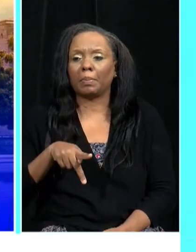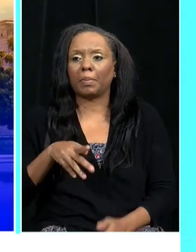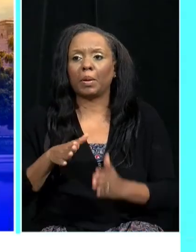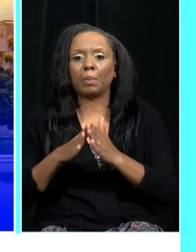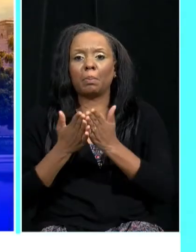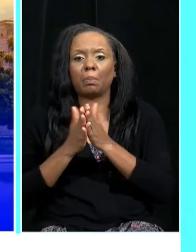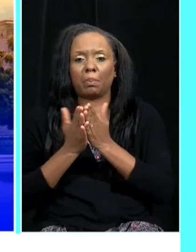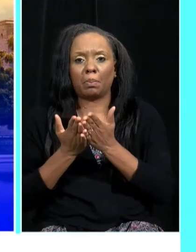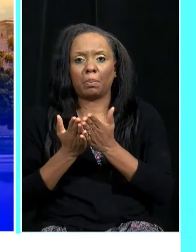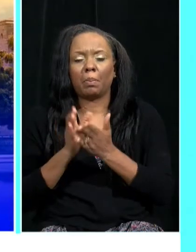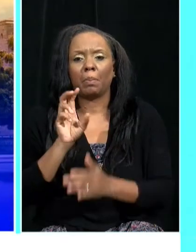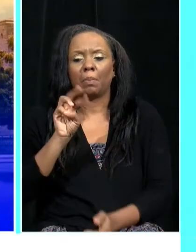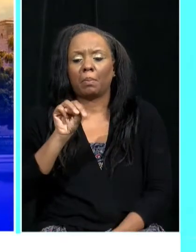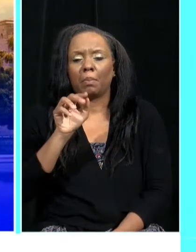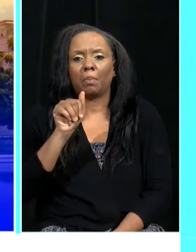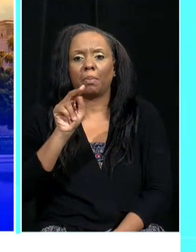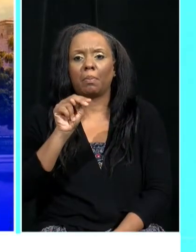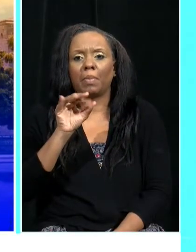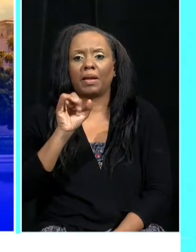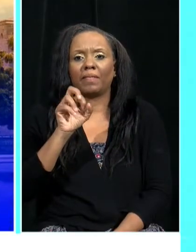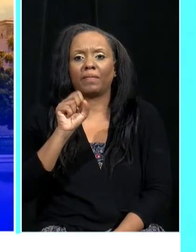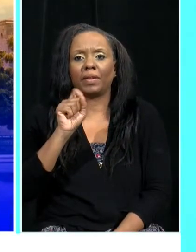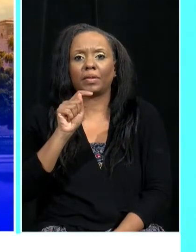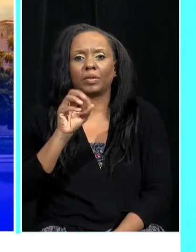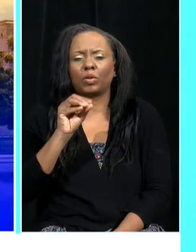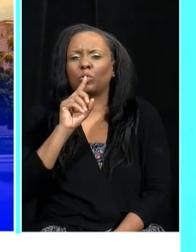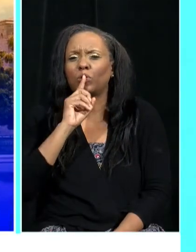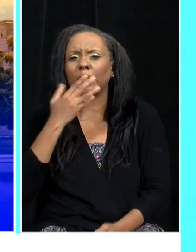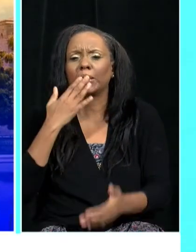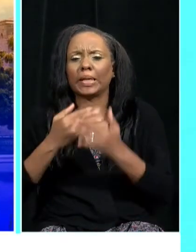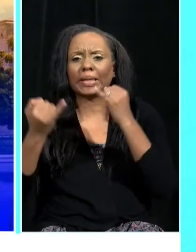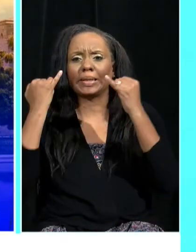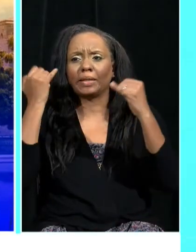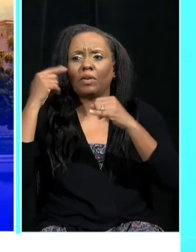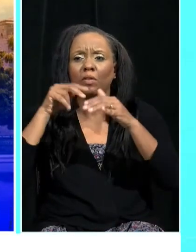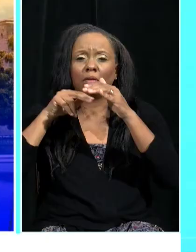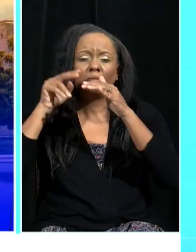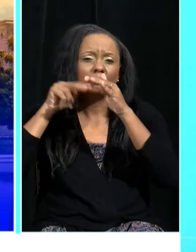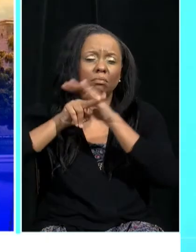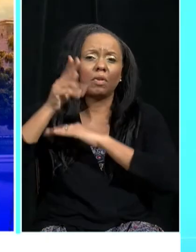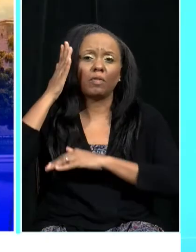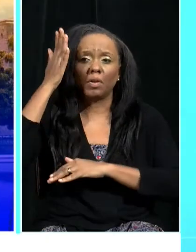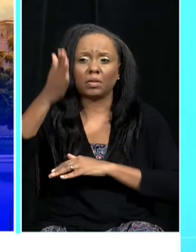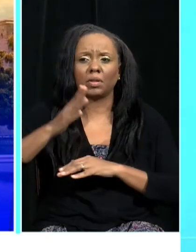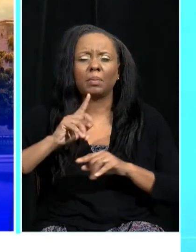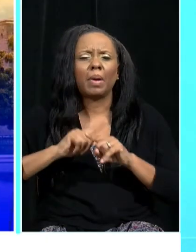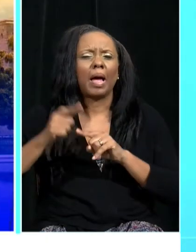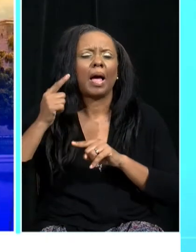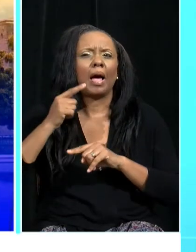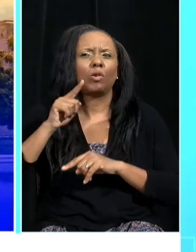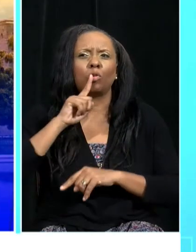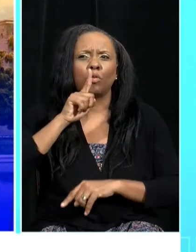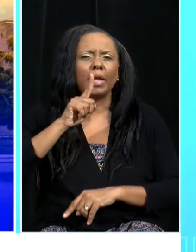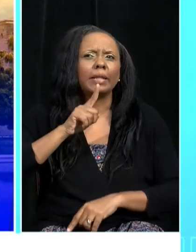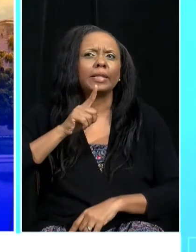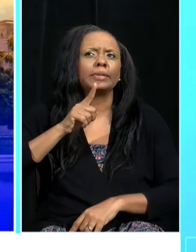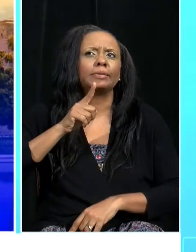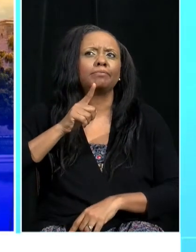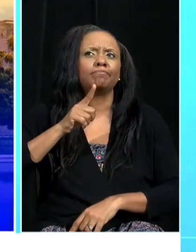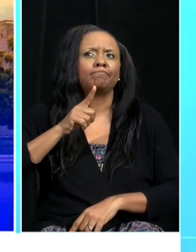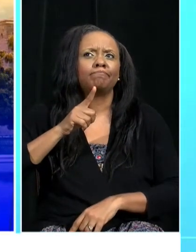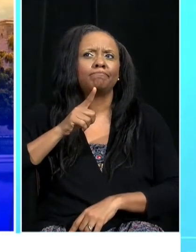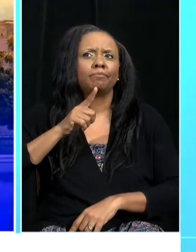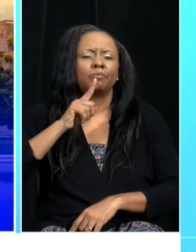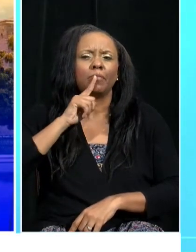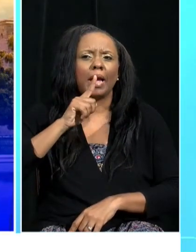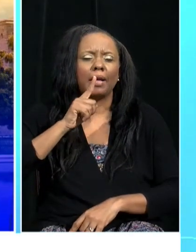one of the things it talked about that really caught my interest was a lot of transformation. But in order to have transformation, you need to make it